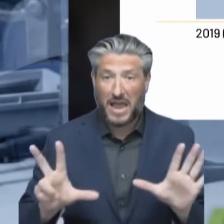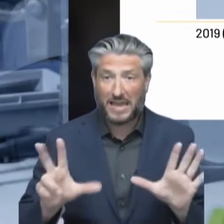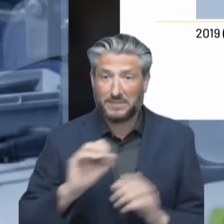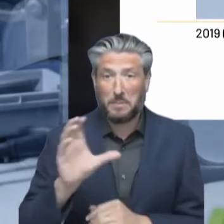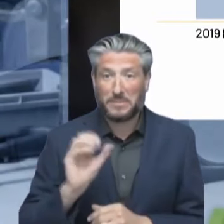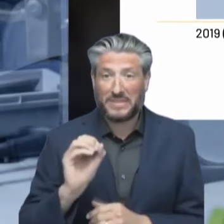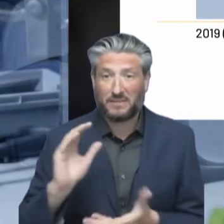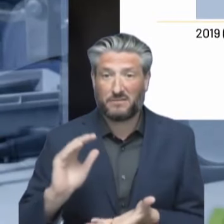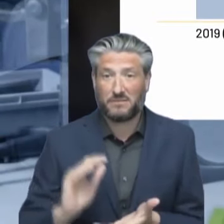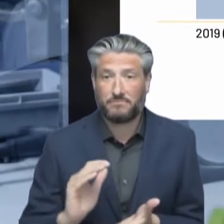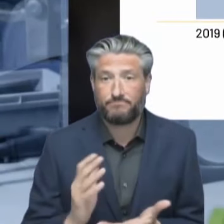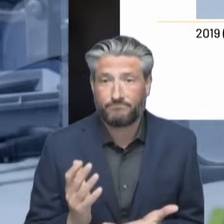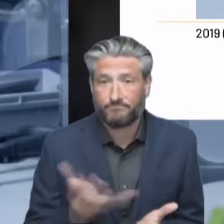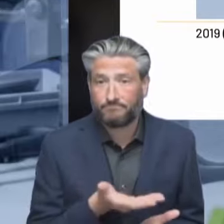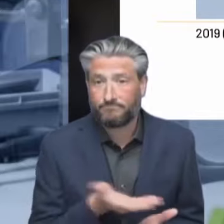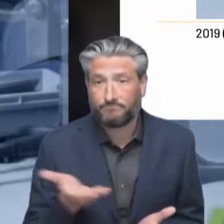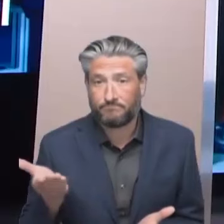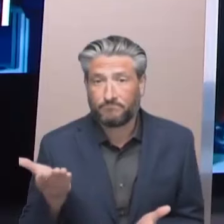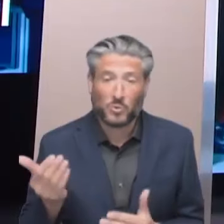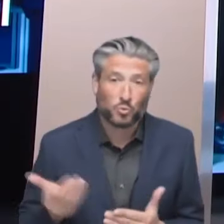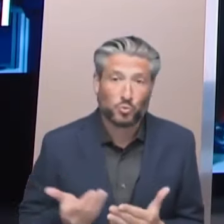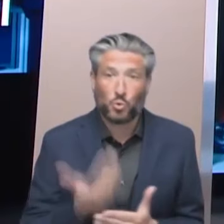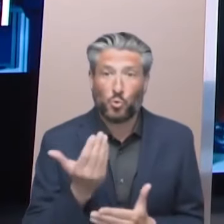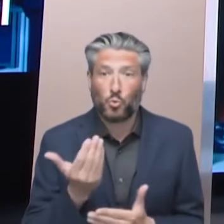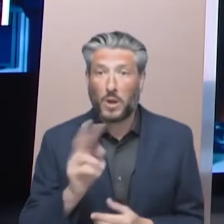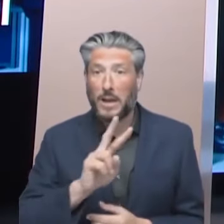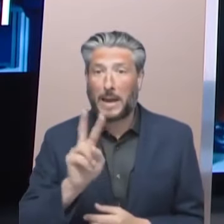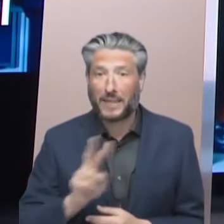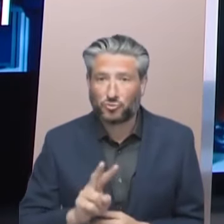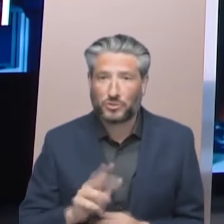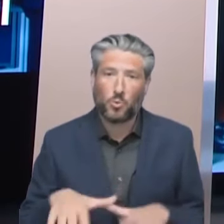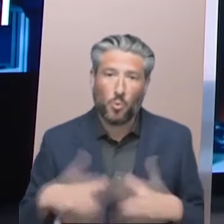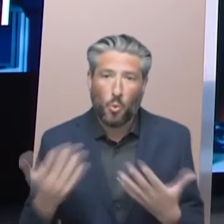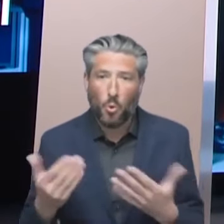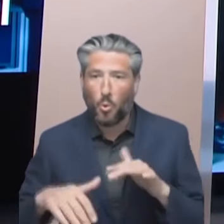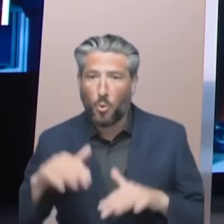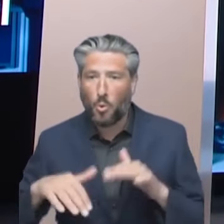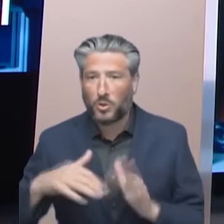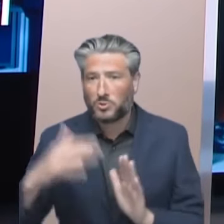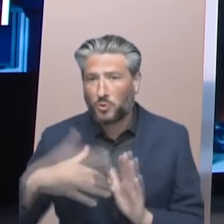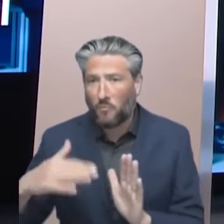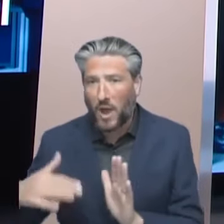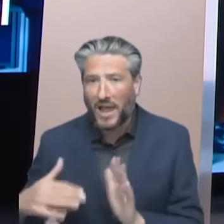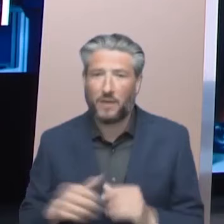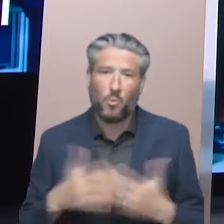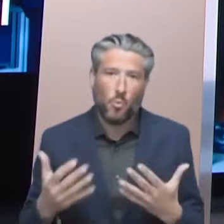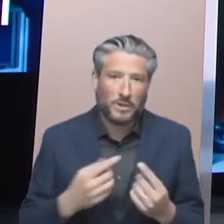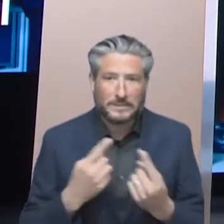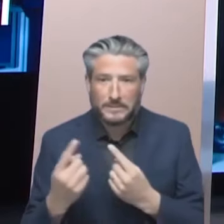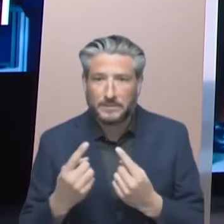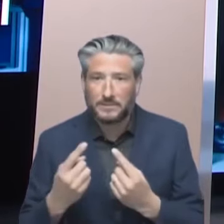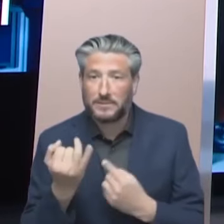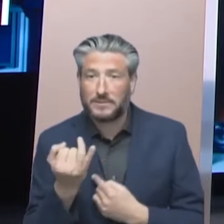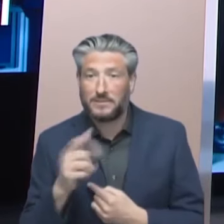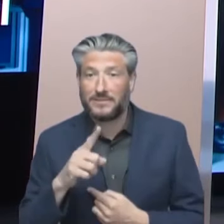functions or the new professions of electrification or software or data assessment, etc. By 2030, we consider